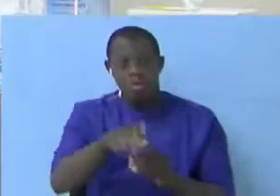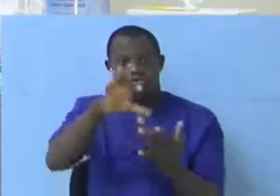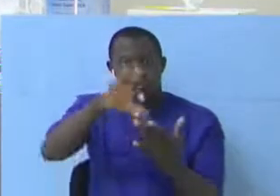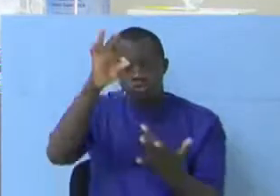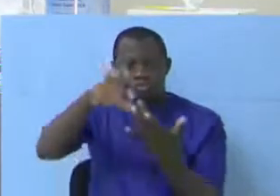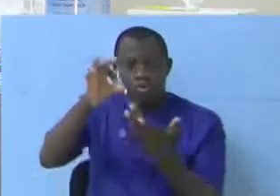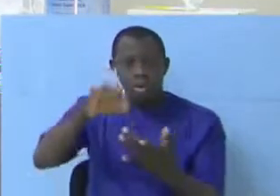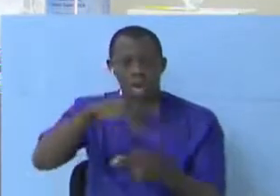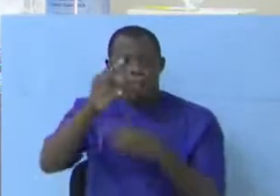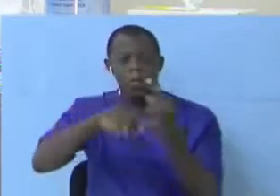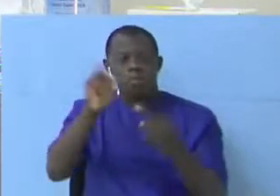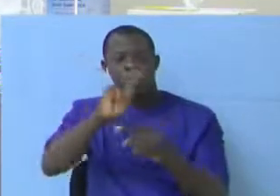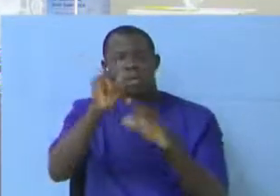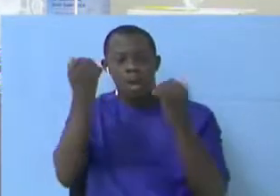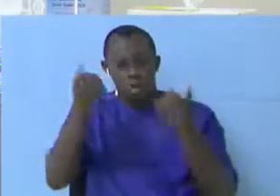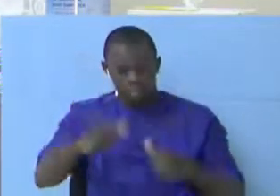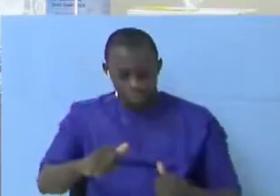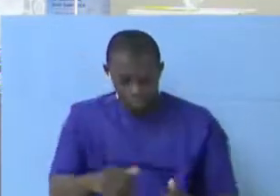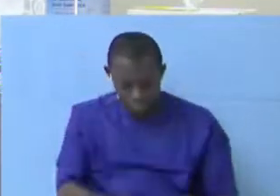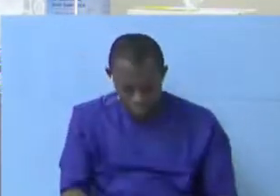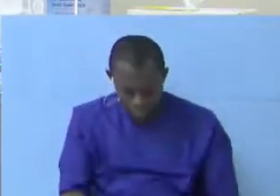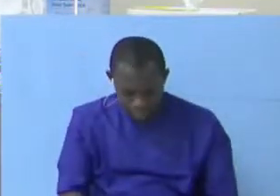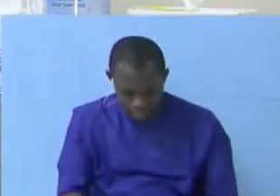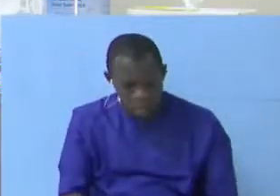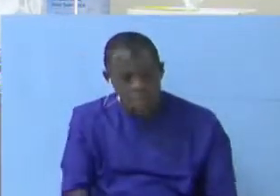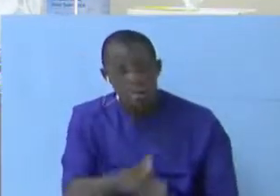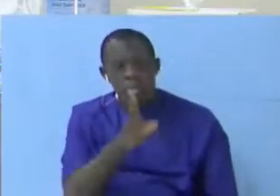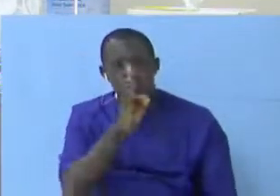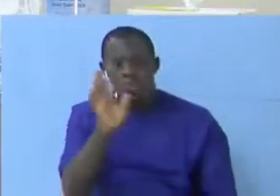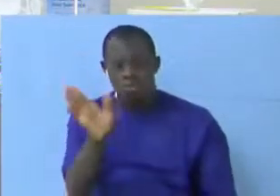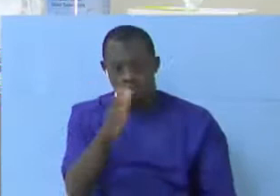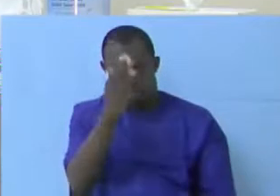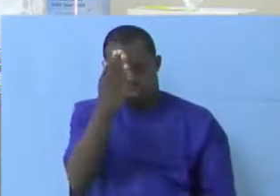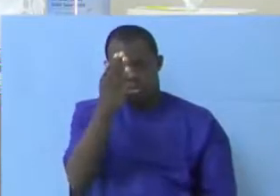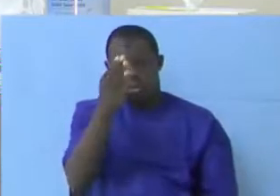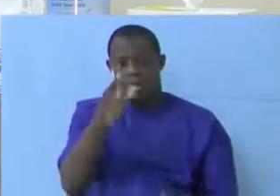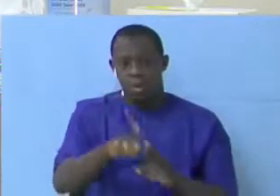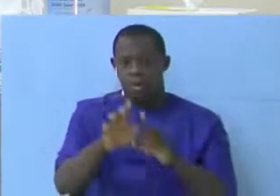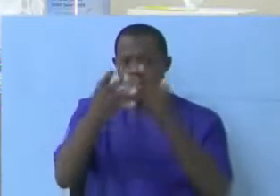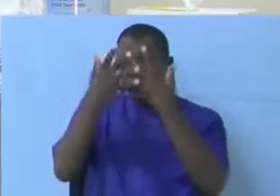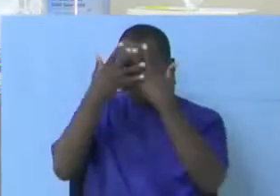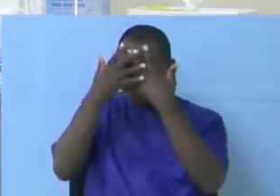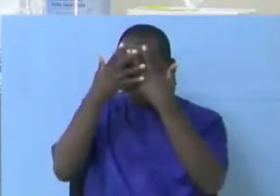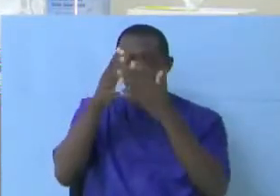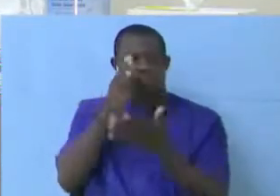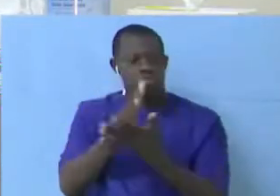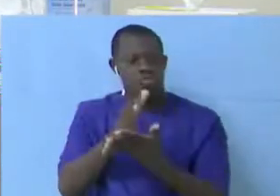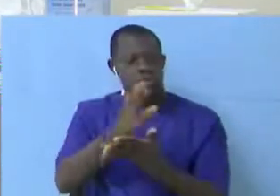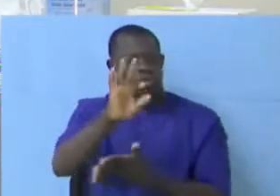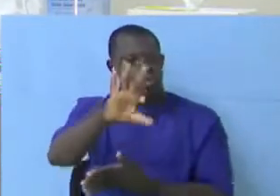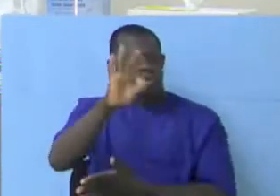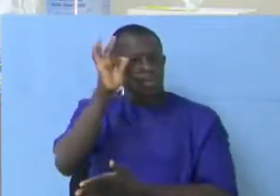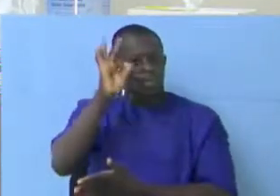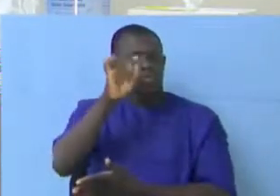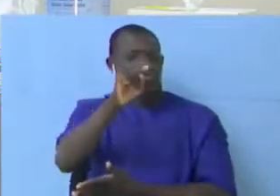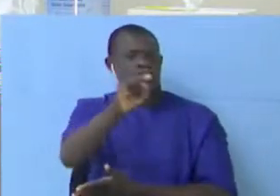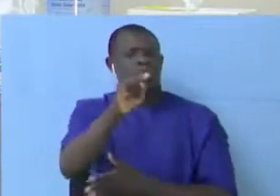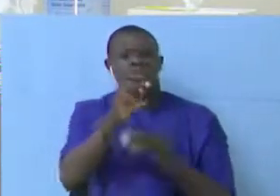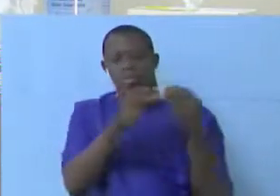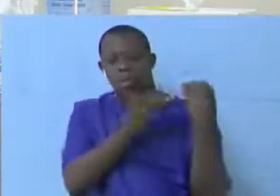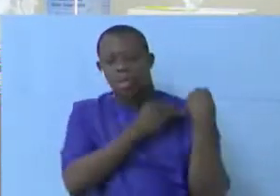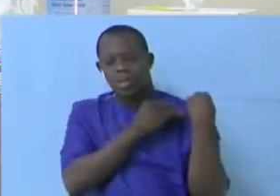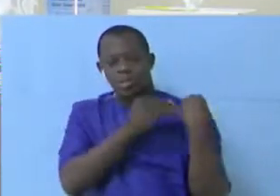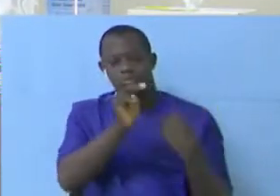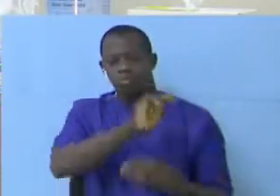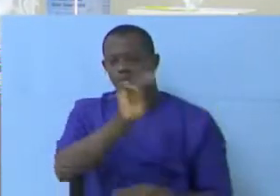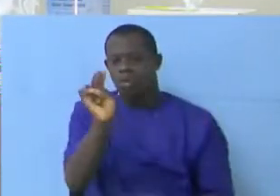nyen naka sabatindi fo nya kar nyena Who goes to the cells ultimately is a decision that does not rest with you, does it? membi da kaso ko do kule